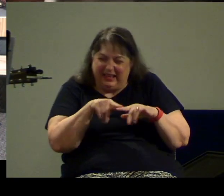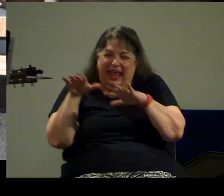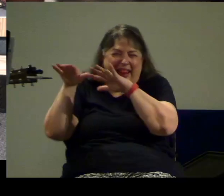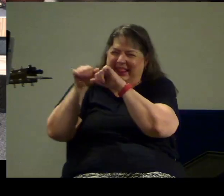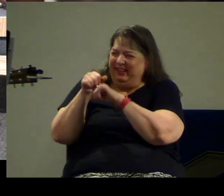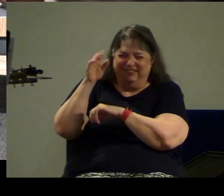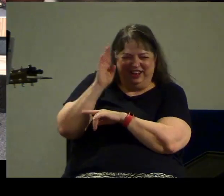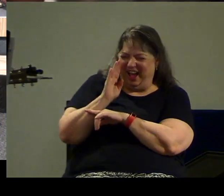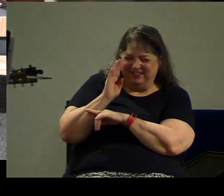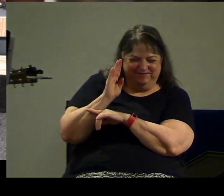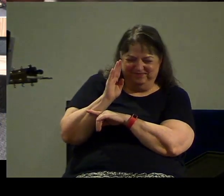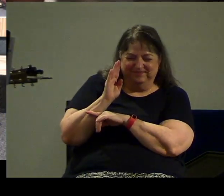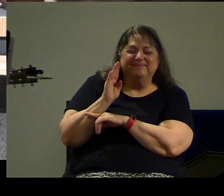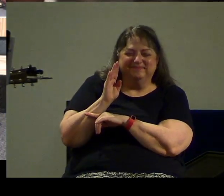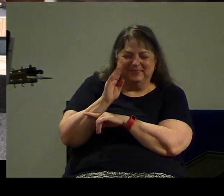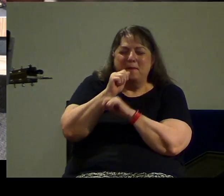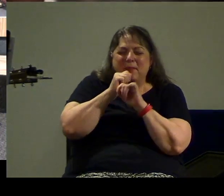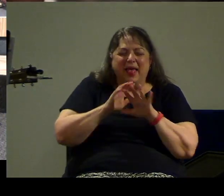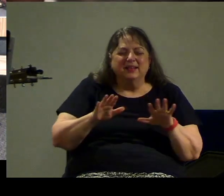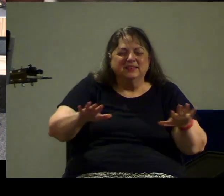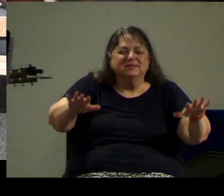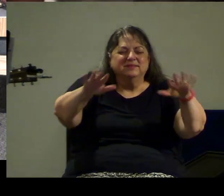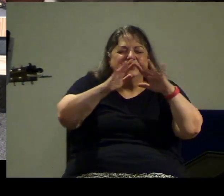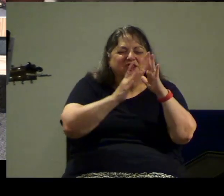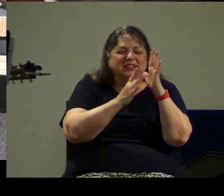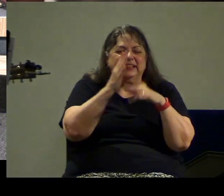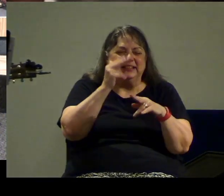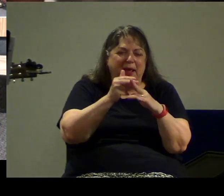upon you all, in Jesus' name. Amen.